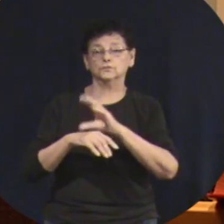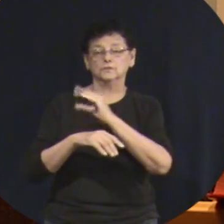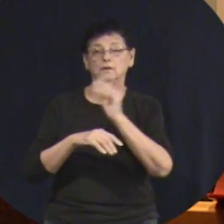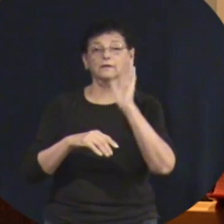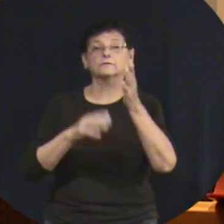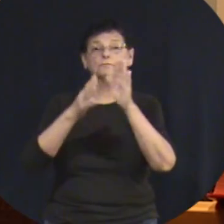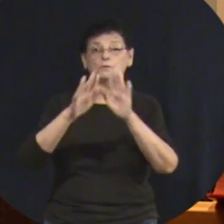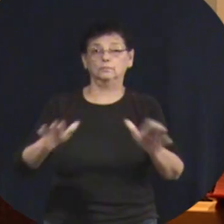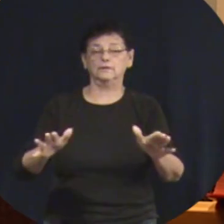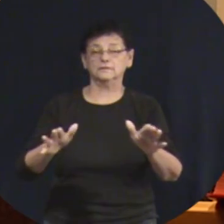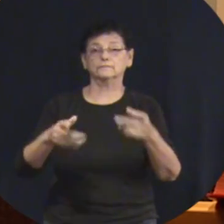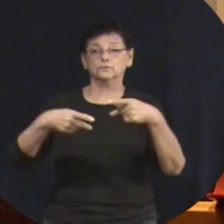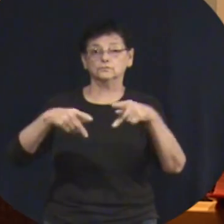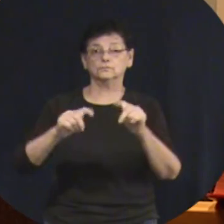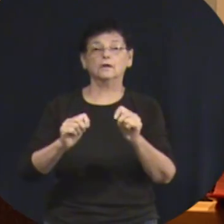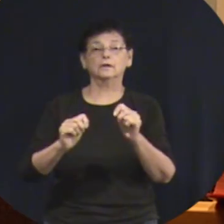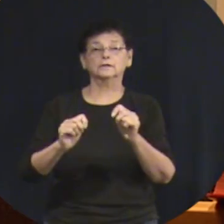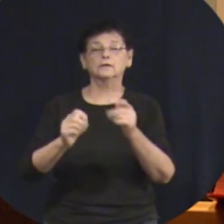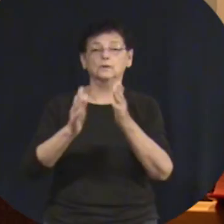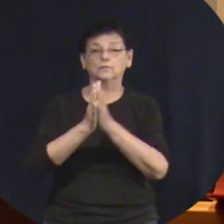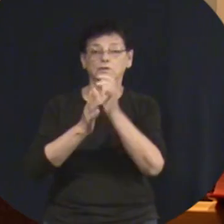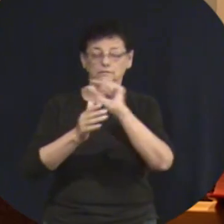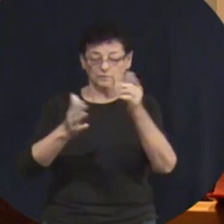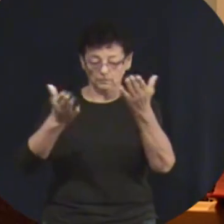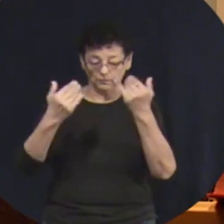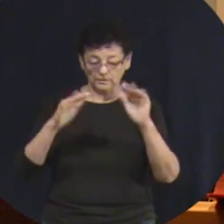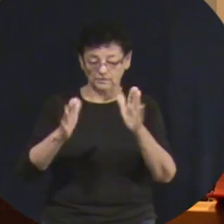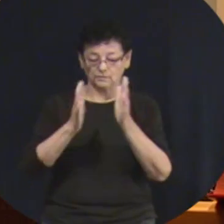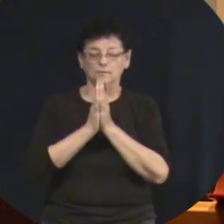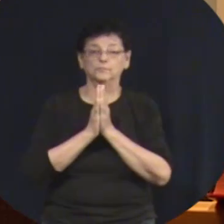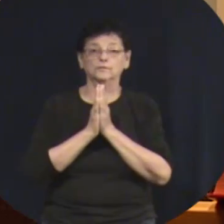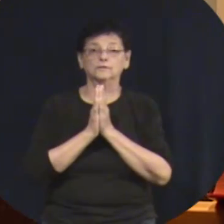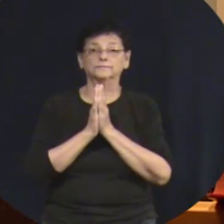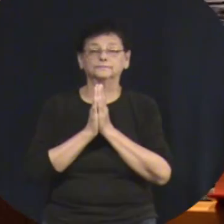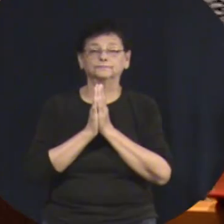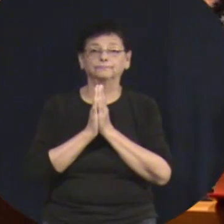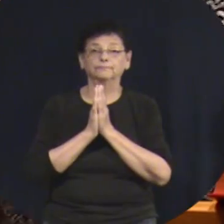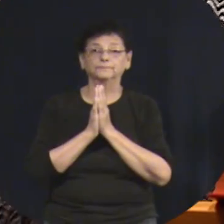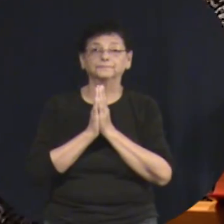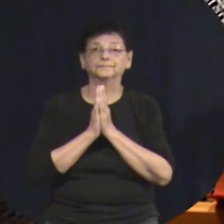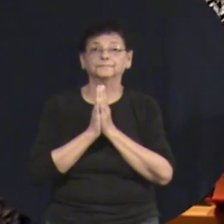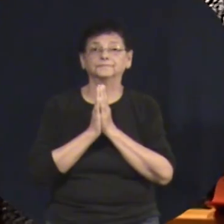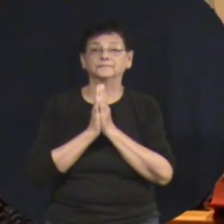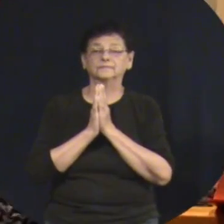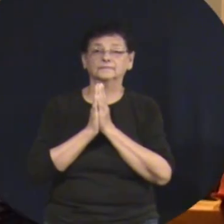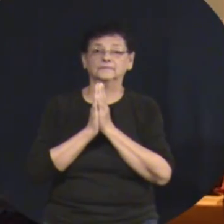and they will be blessed for their efforts, we pray to the Lord. Lord, hear our prayer.